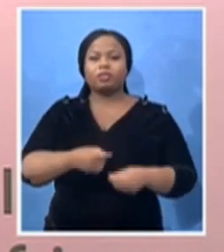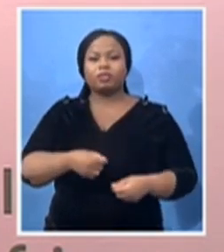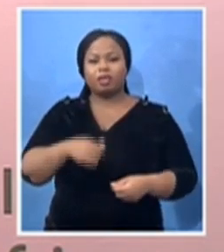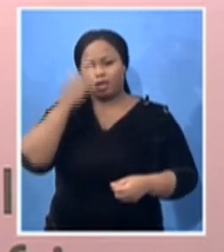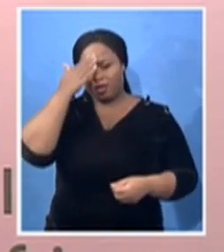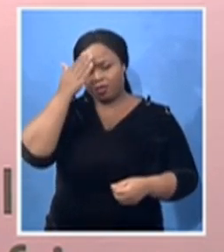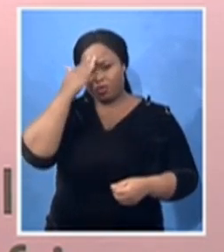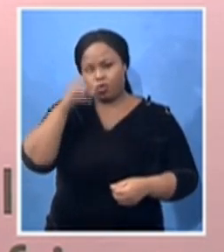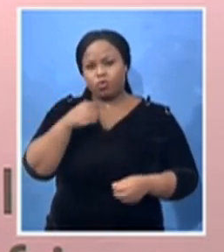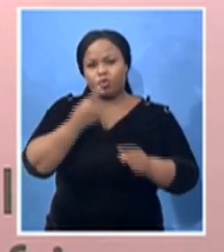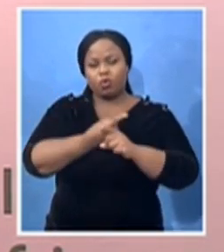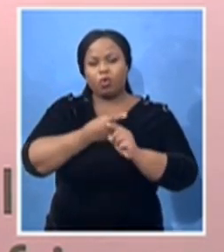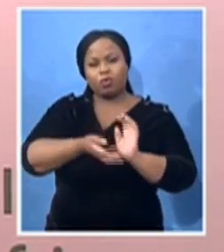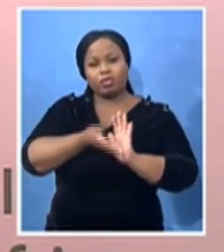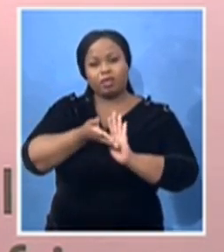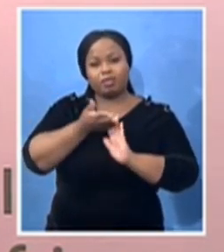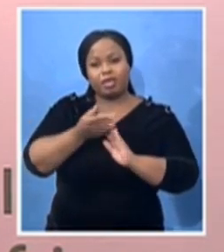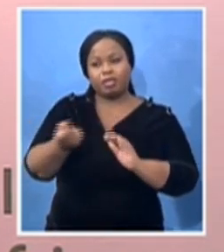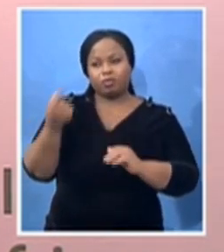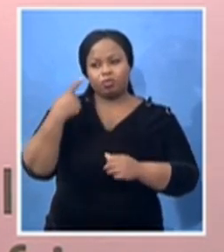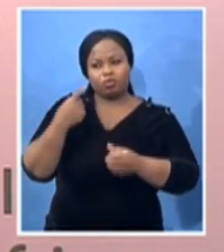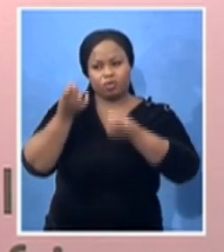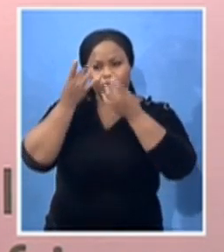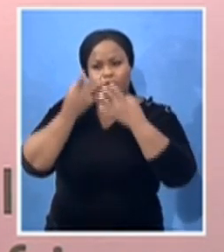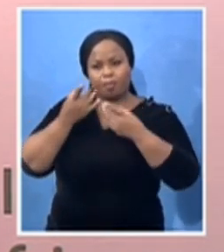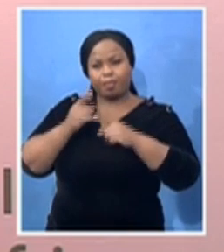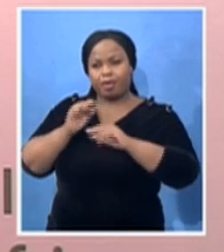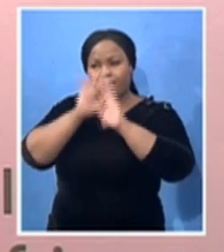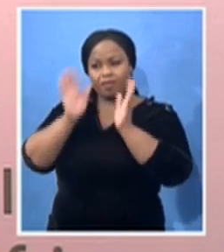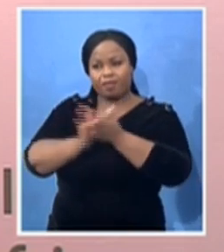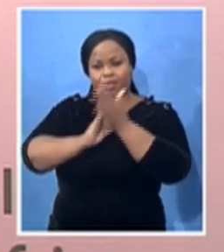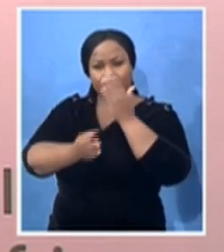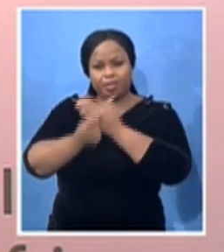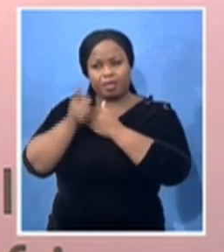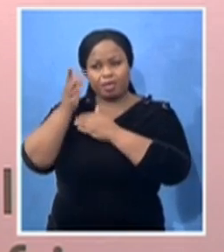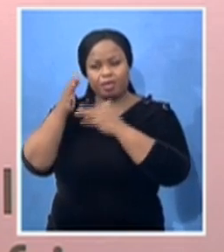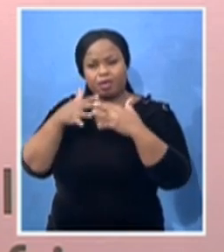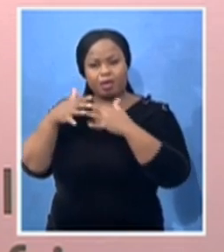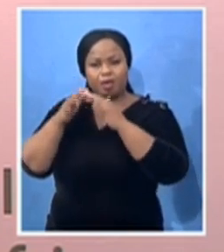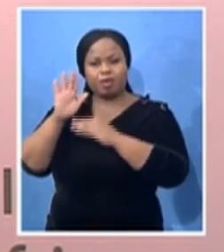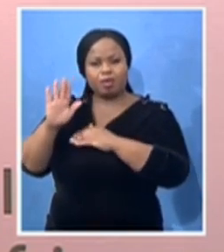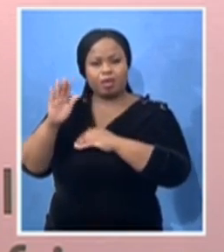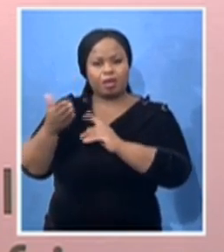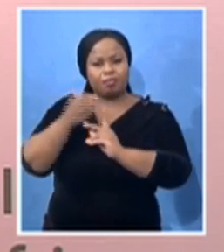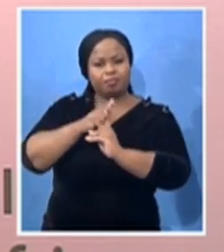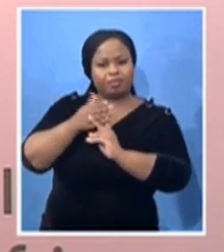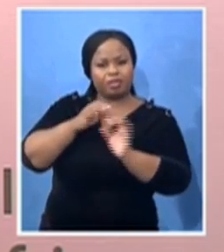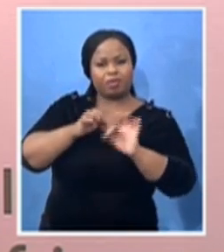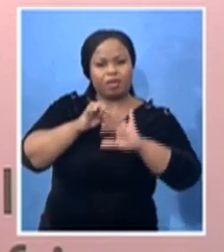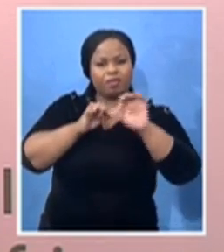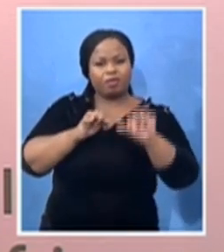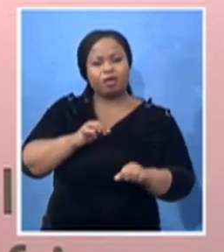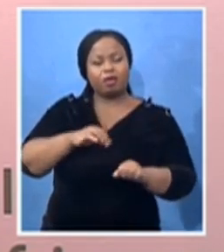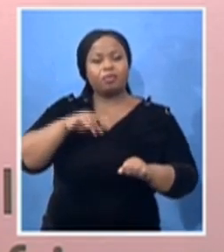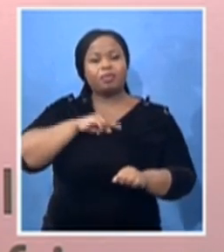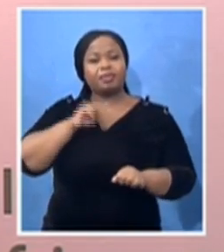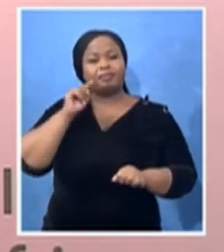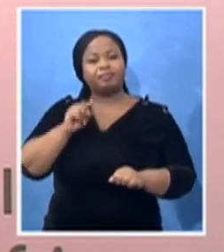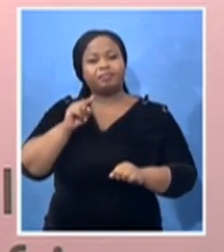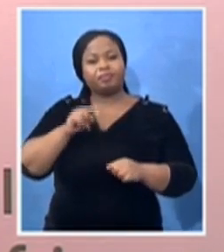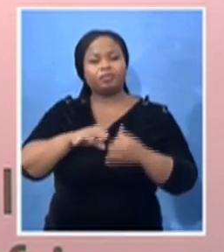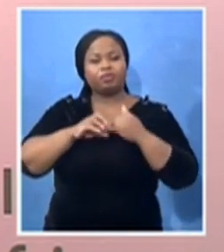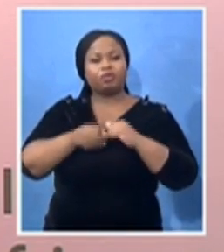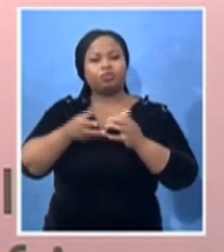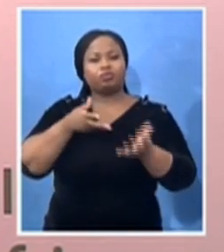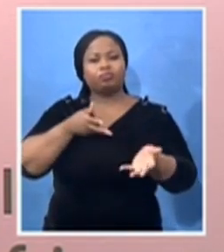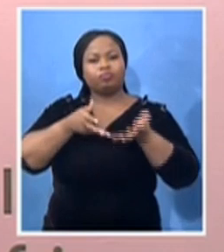happening. This is a response to a conversation between President Trump and